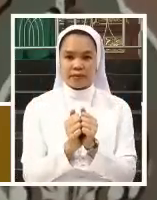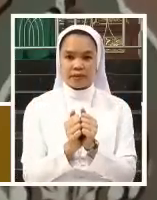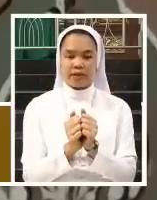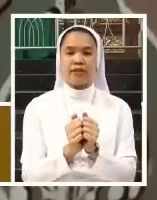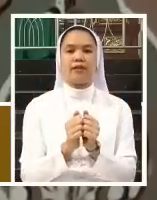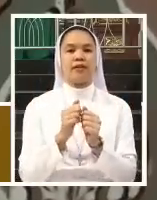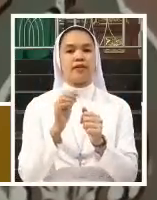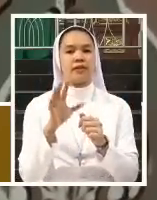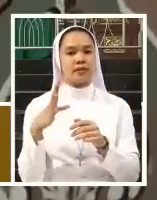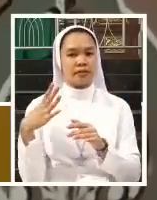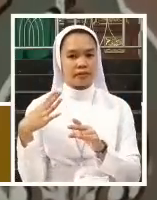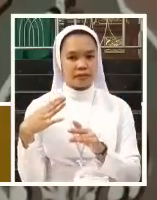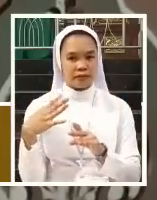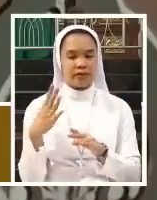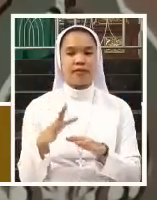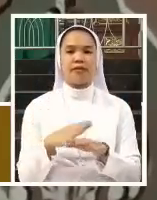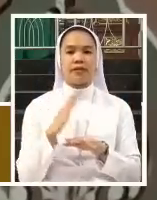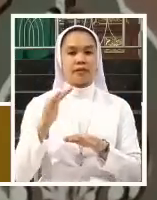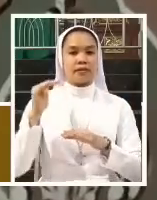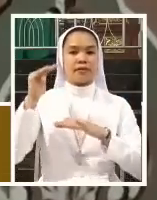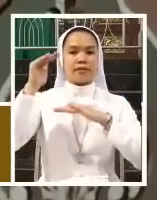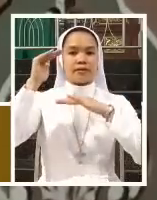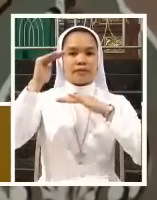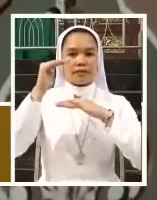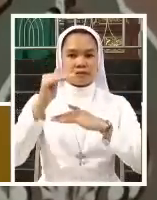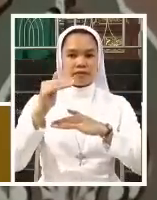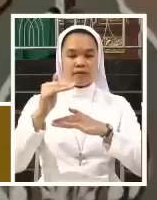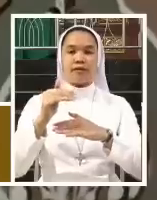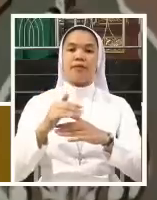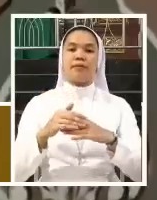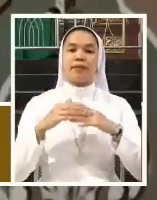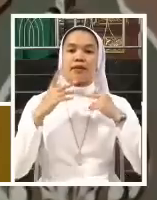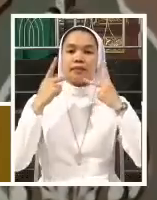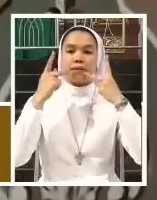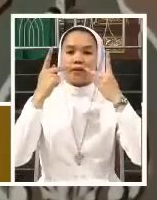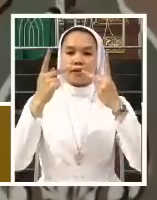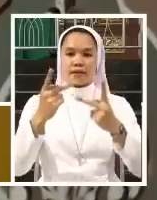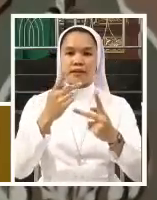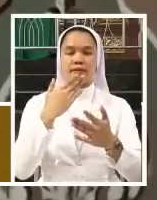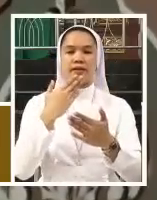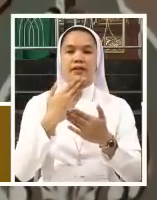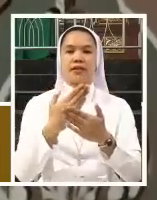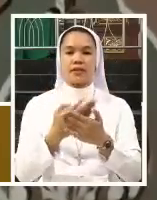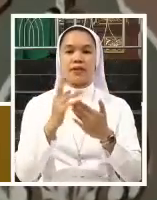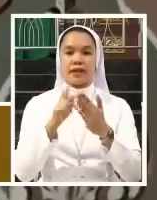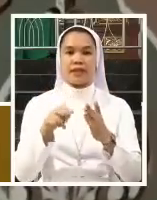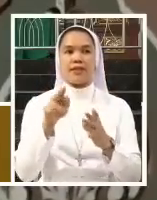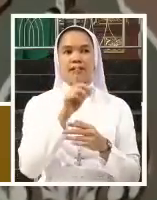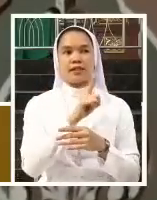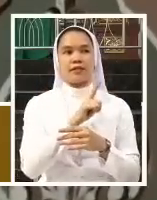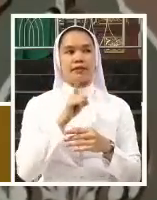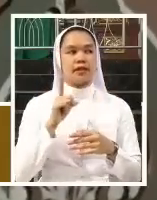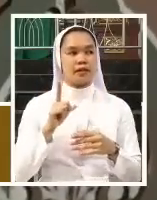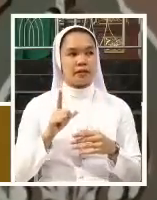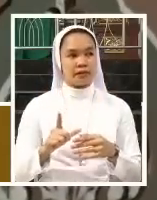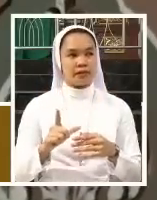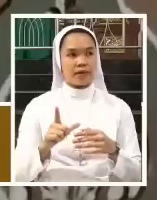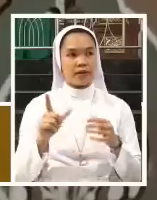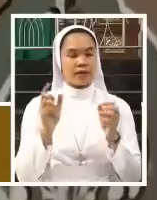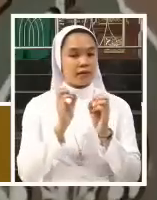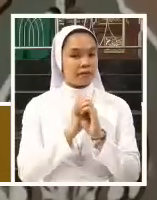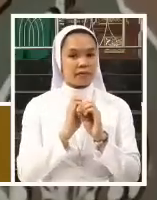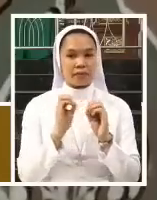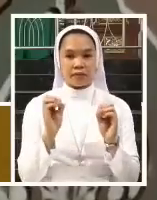longing to go to the rooftops and proclaim the goodness of the Lord. Pag mayo na